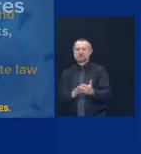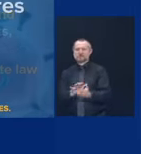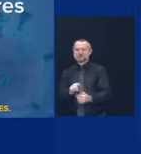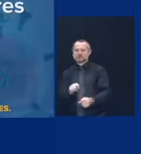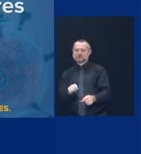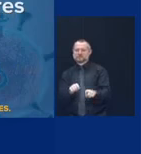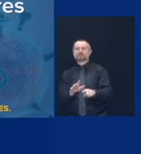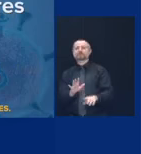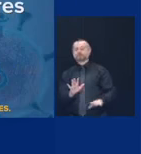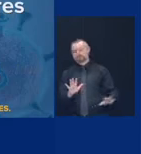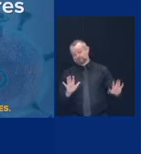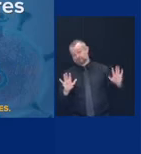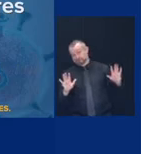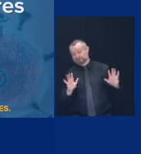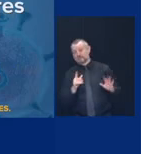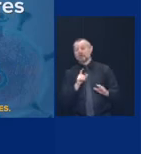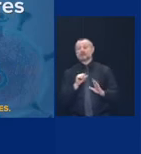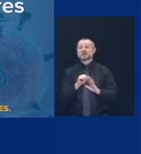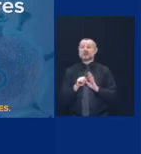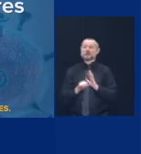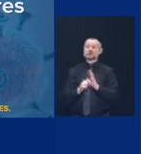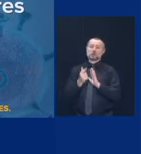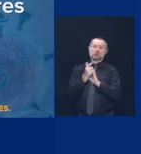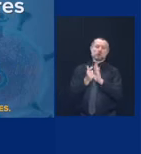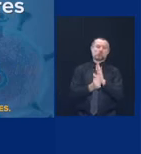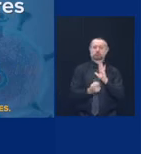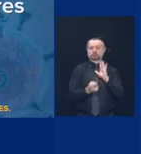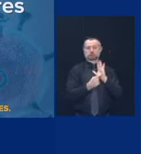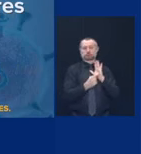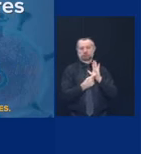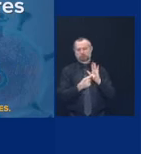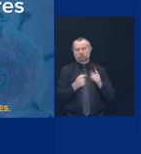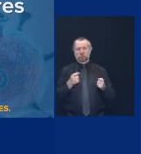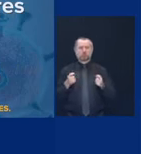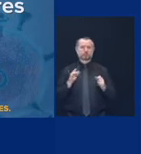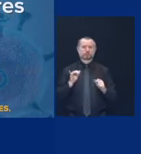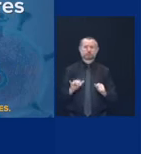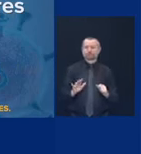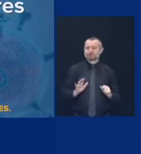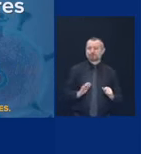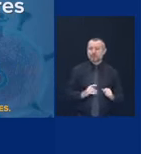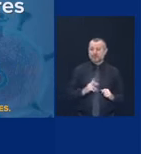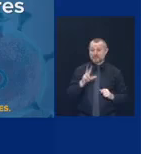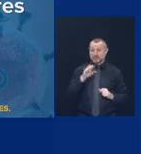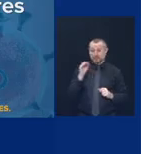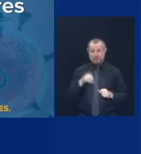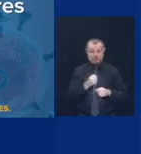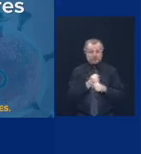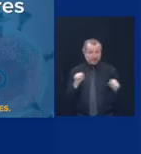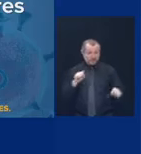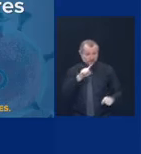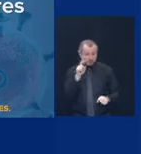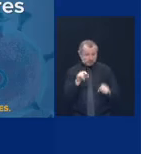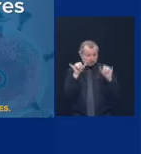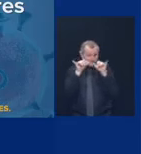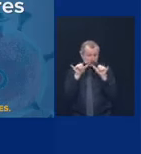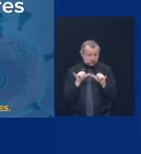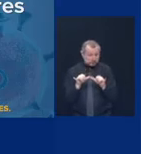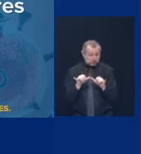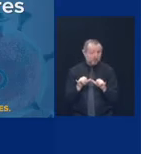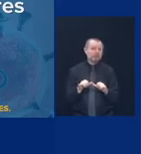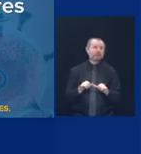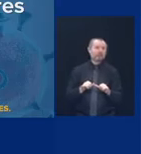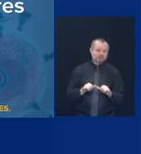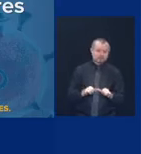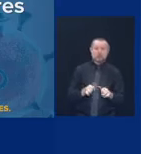irrelevant. Is 3% safe? 3% is the safest margin being